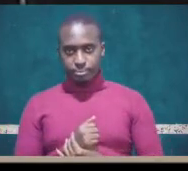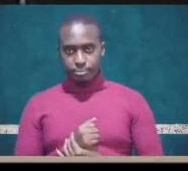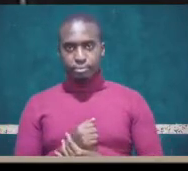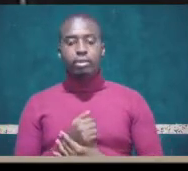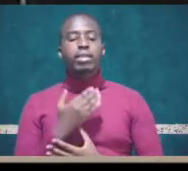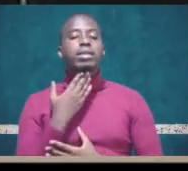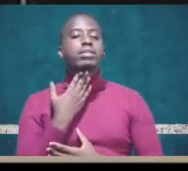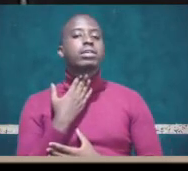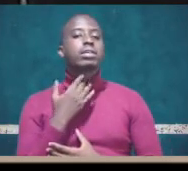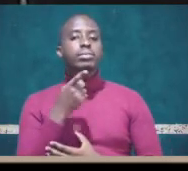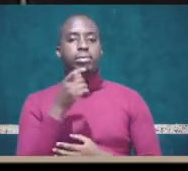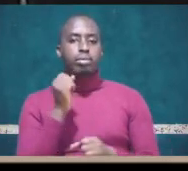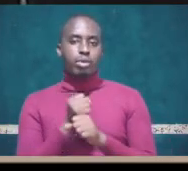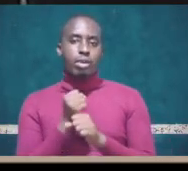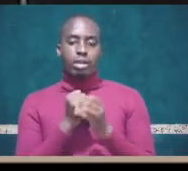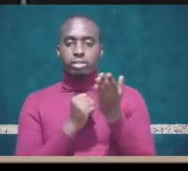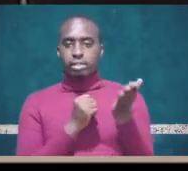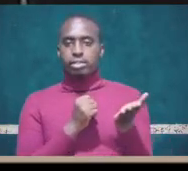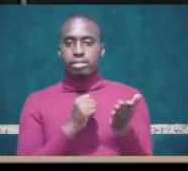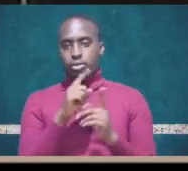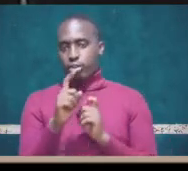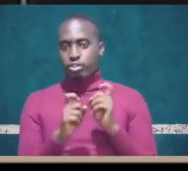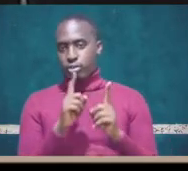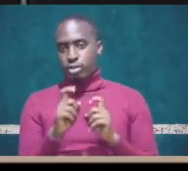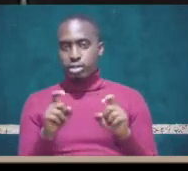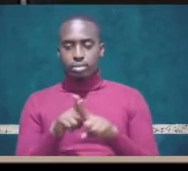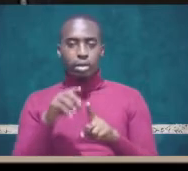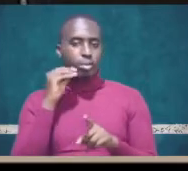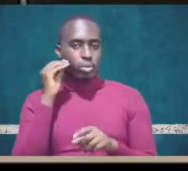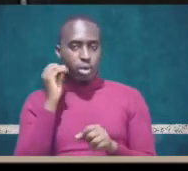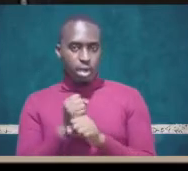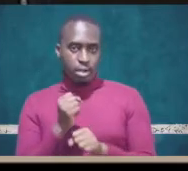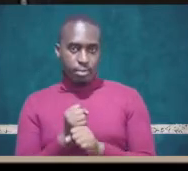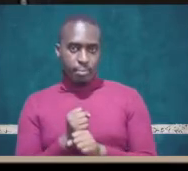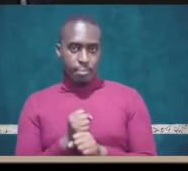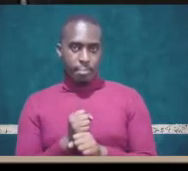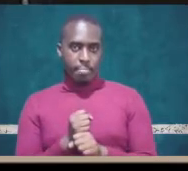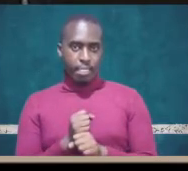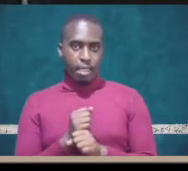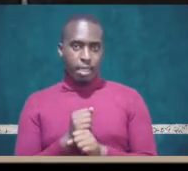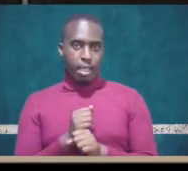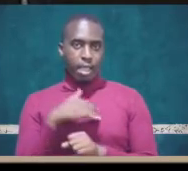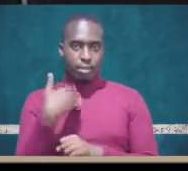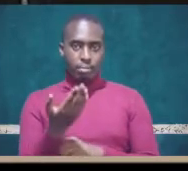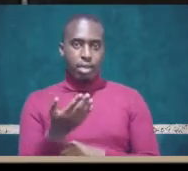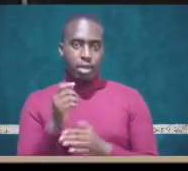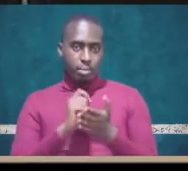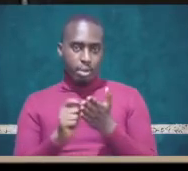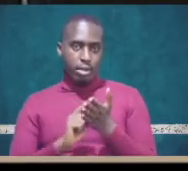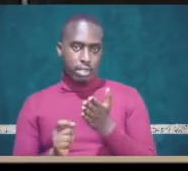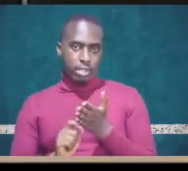want you to work on this question as homework, right? So then copy